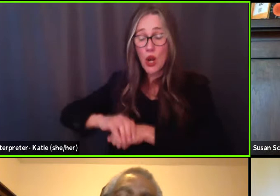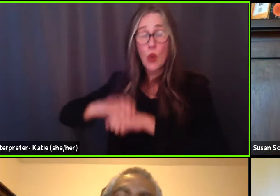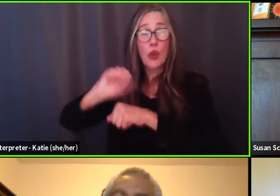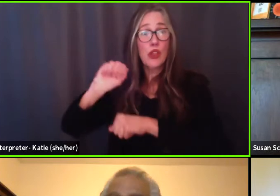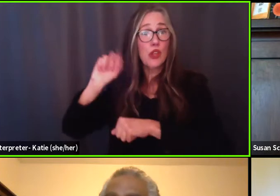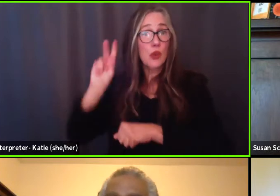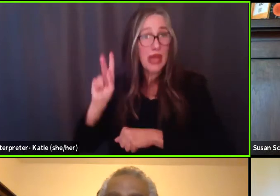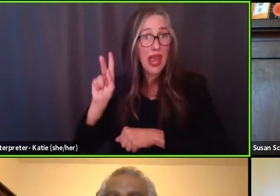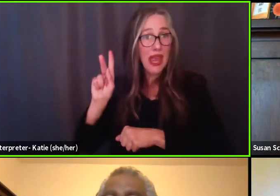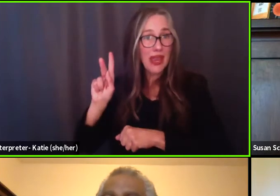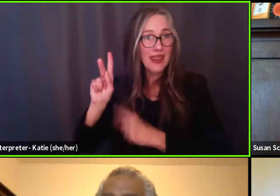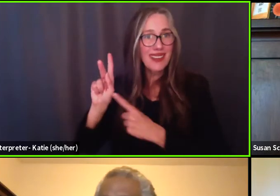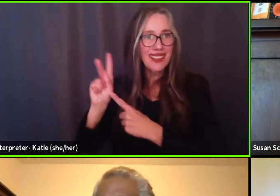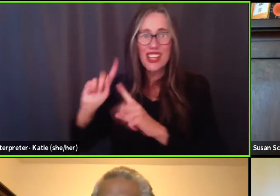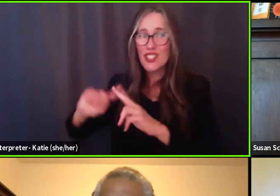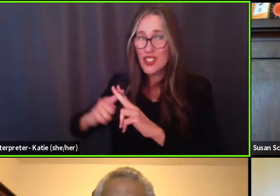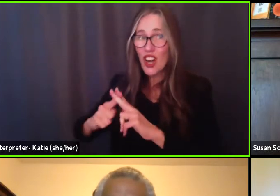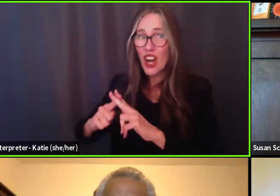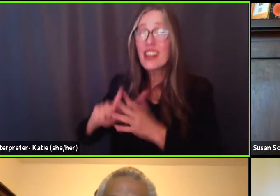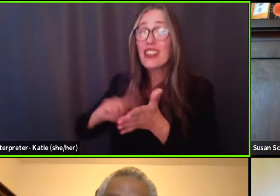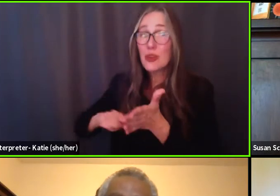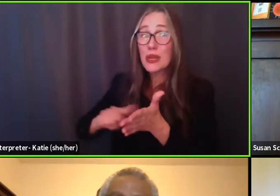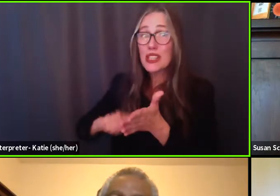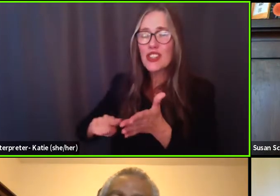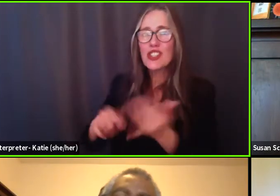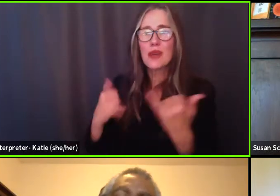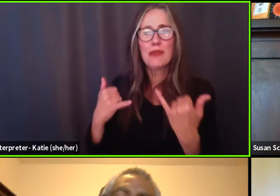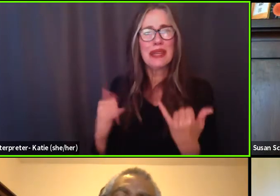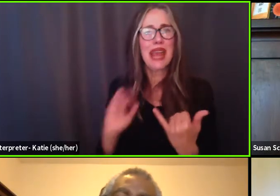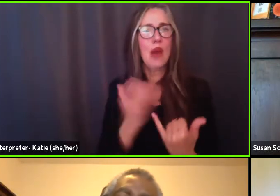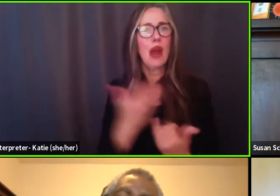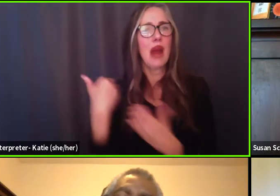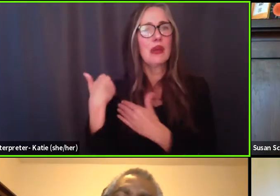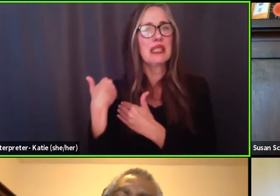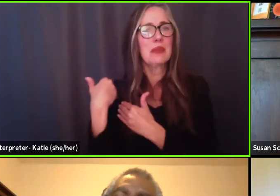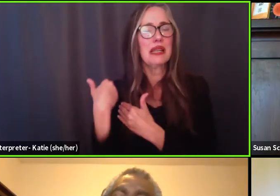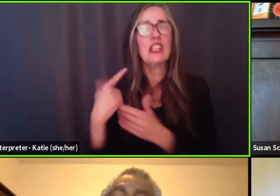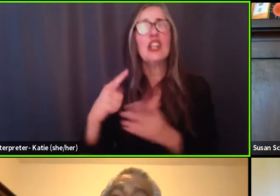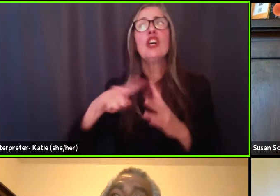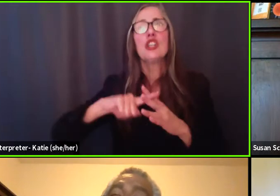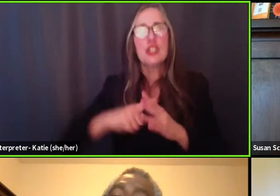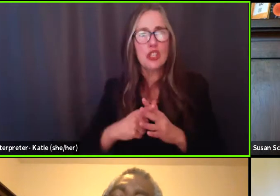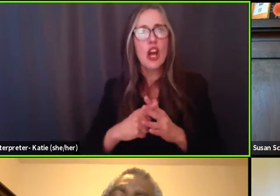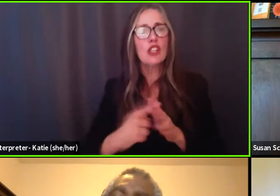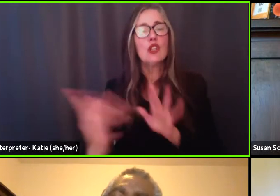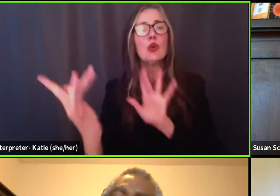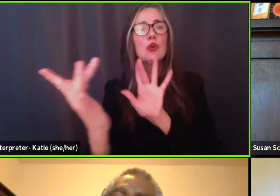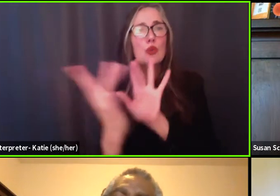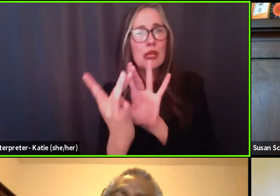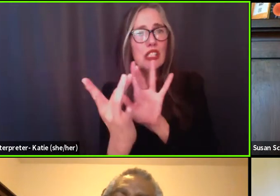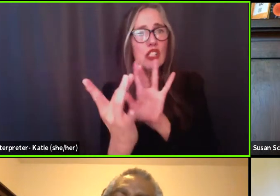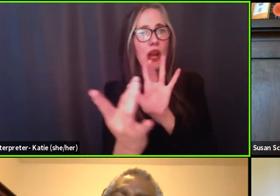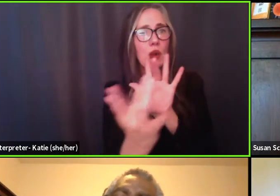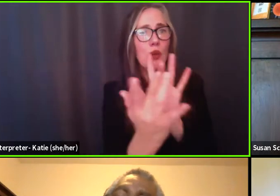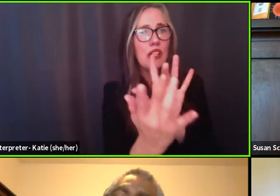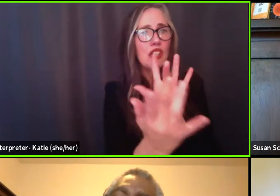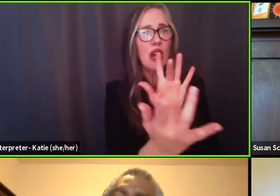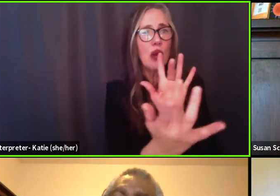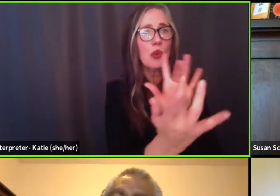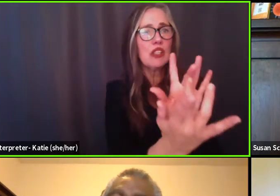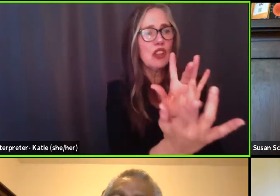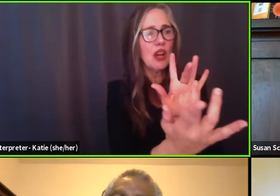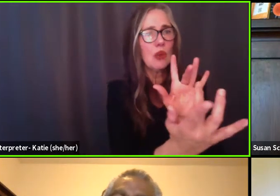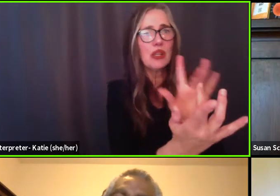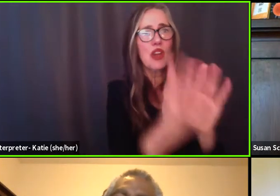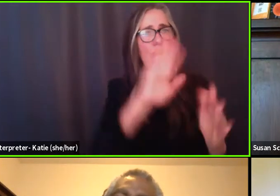scholars activists students and practitioners to really understand the specific dimensions of eugenics within those